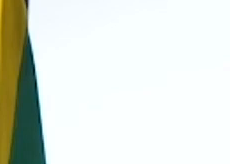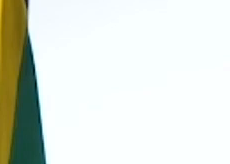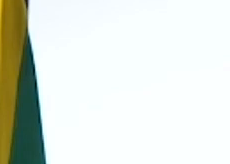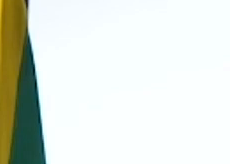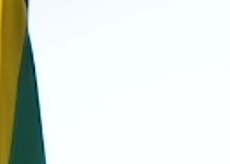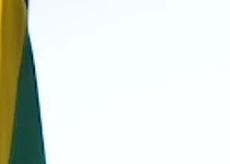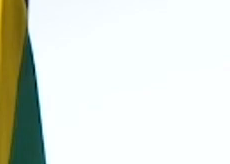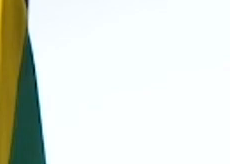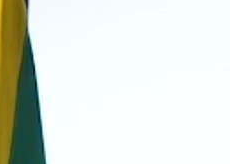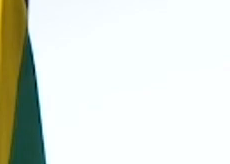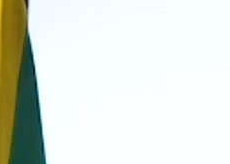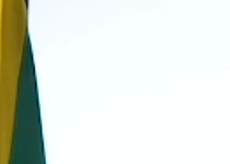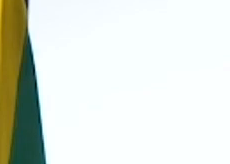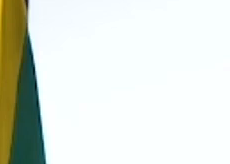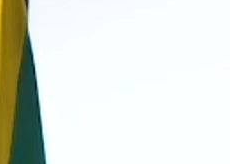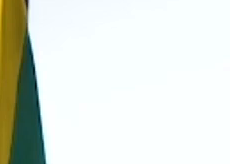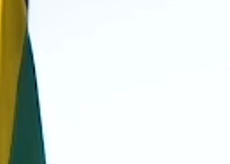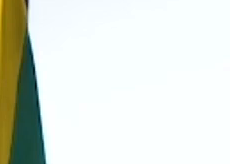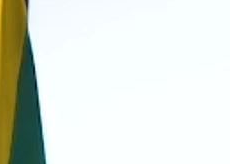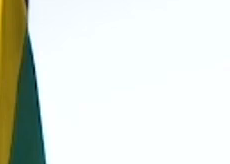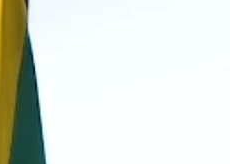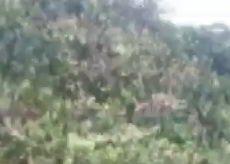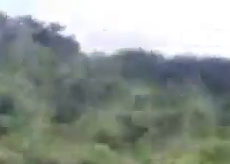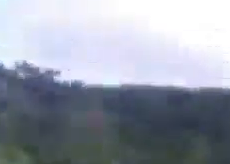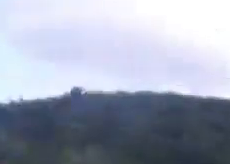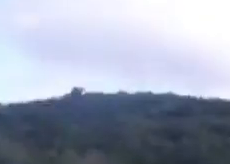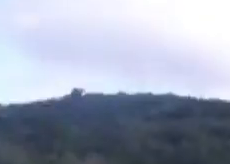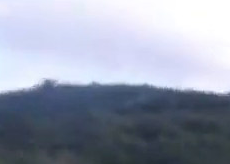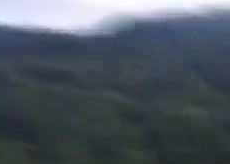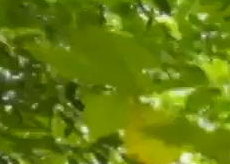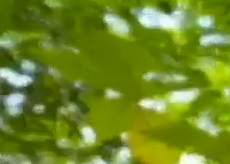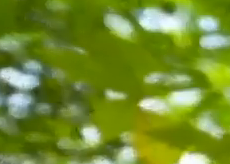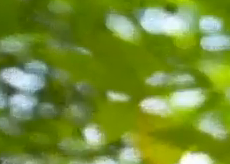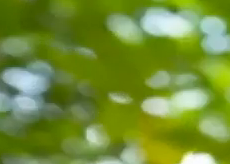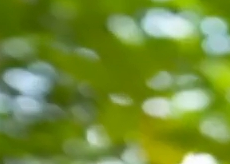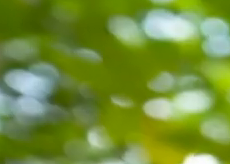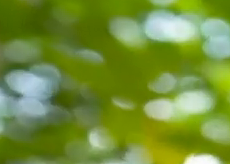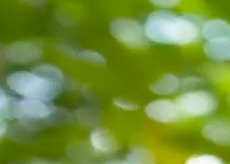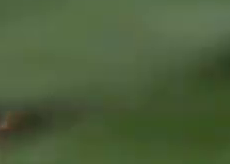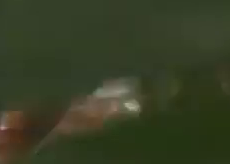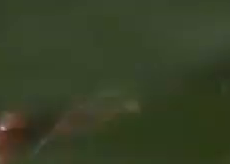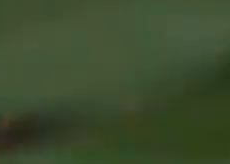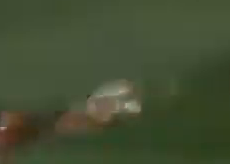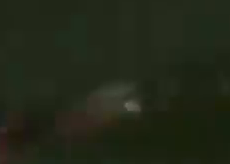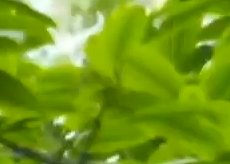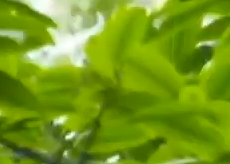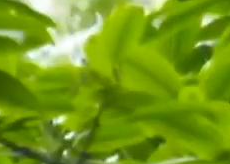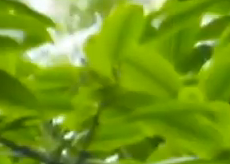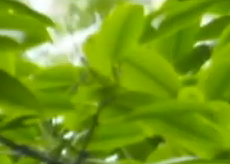Act, stay at home.